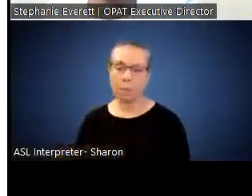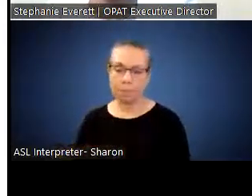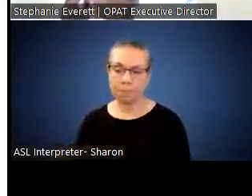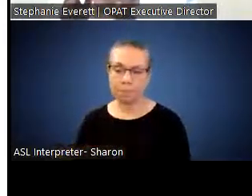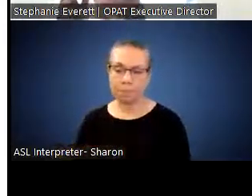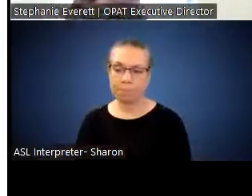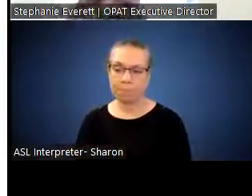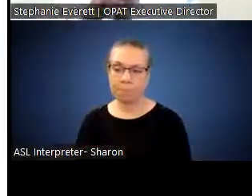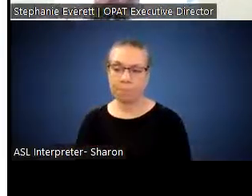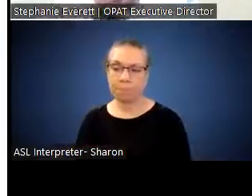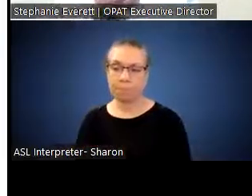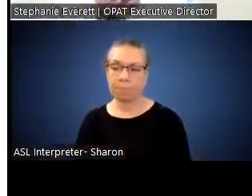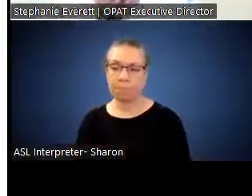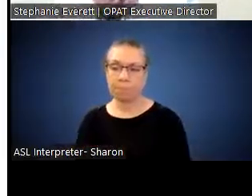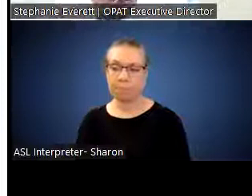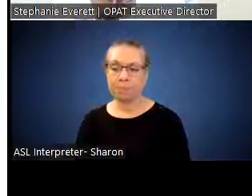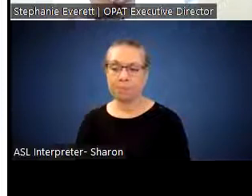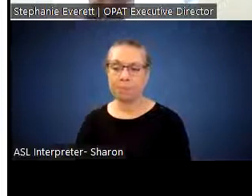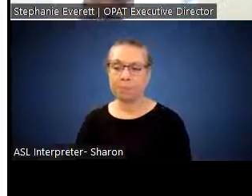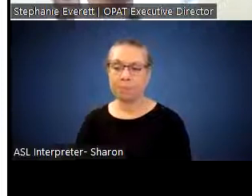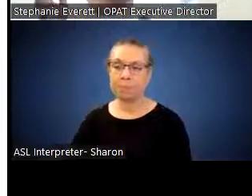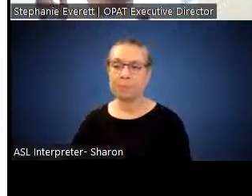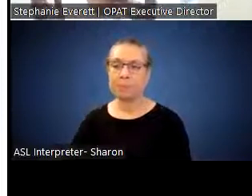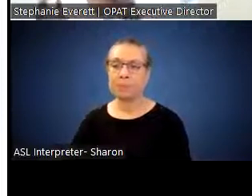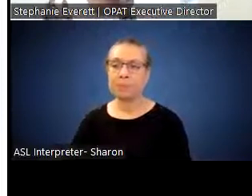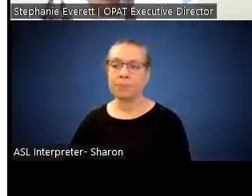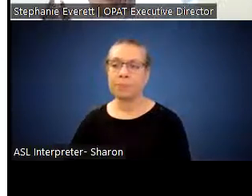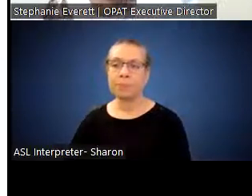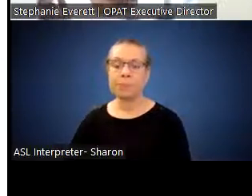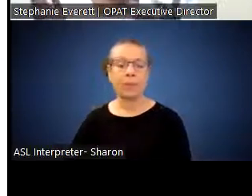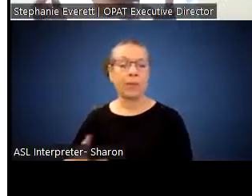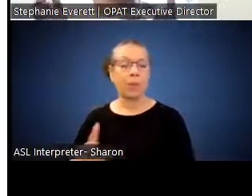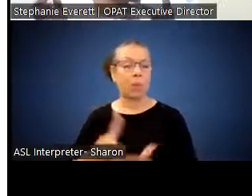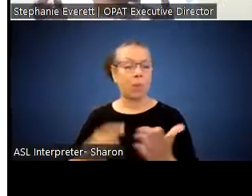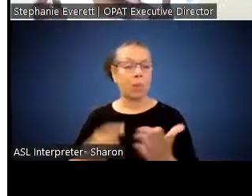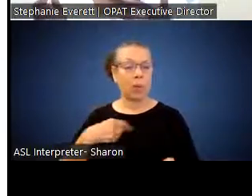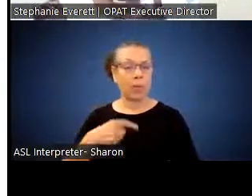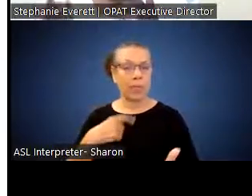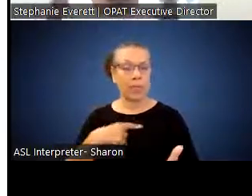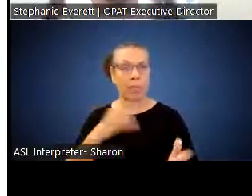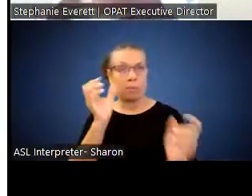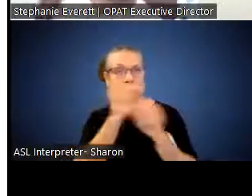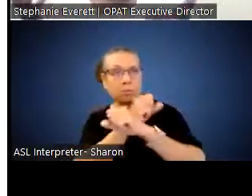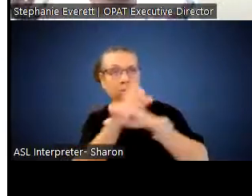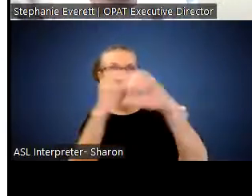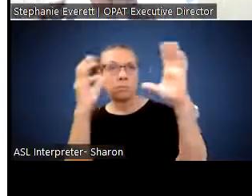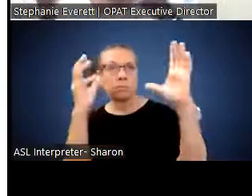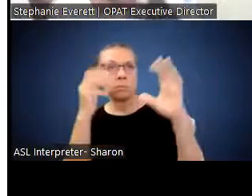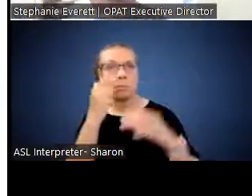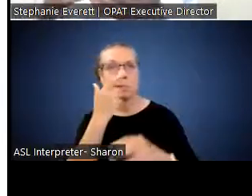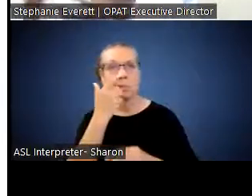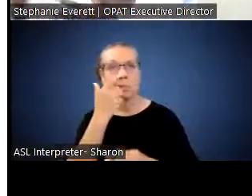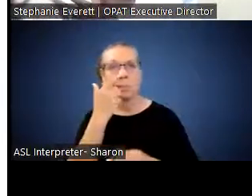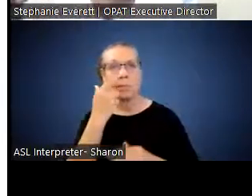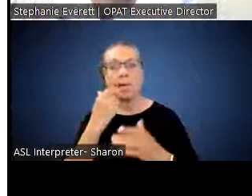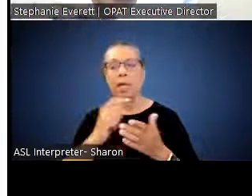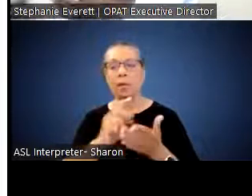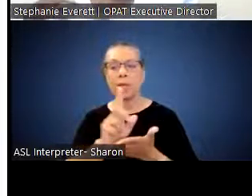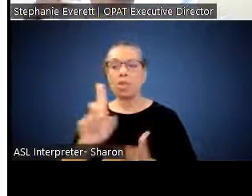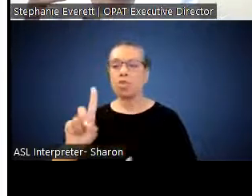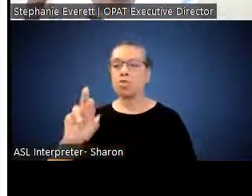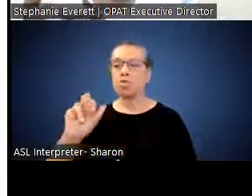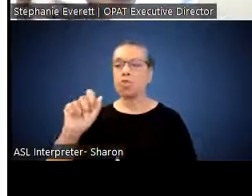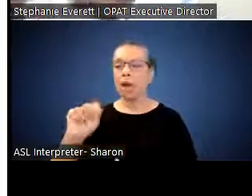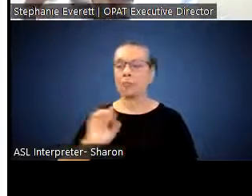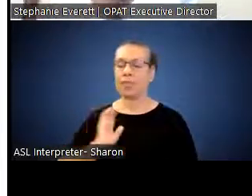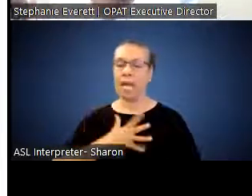mean, the way that we envision and when we are we're drafting up our own internal